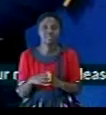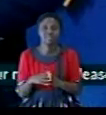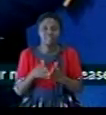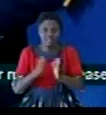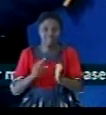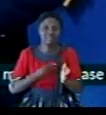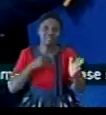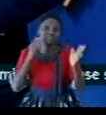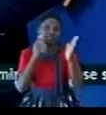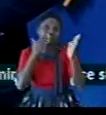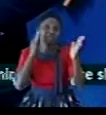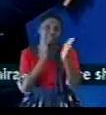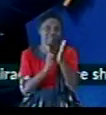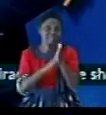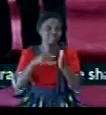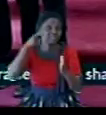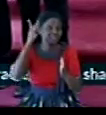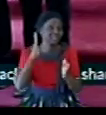bit.